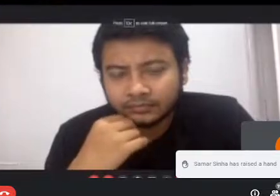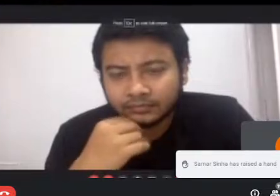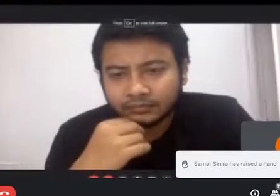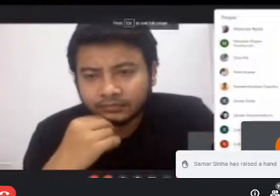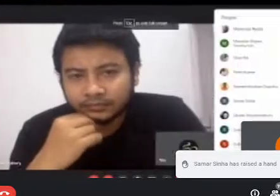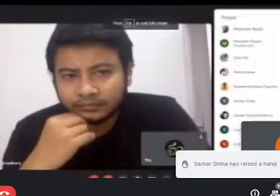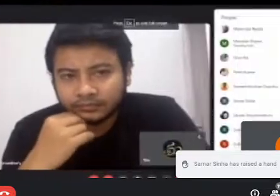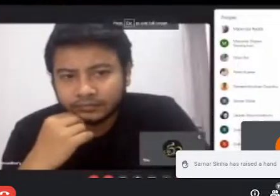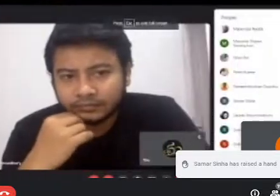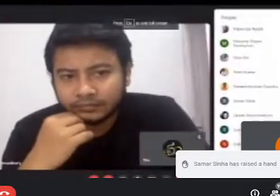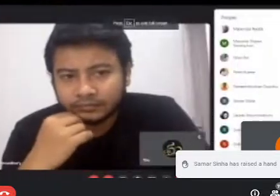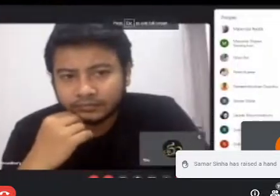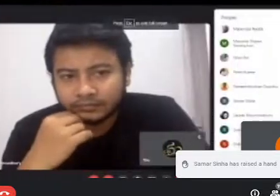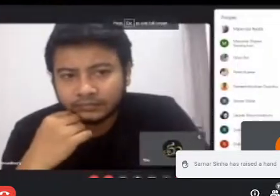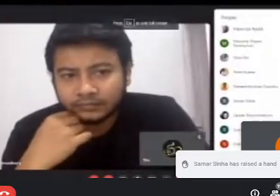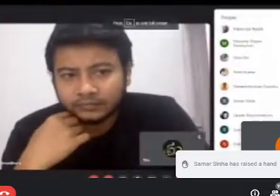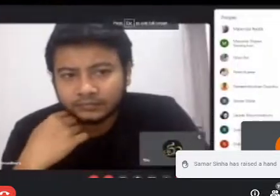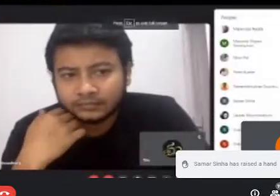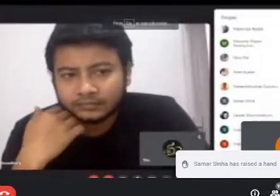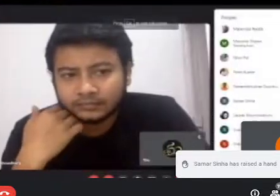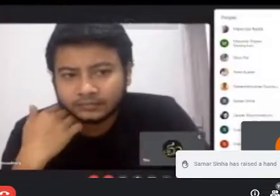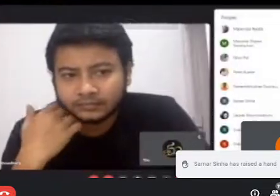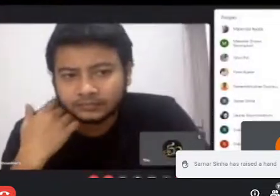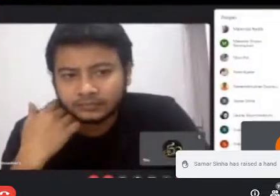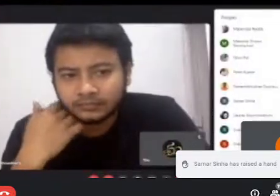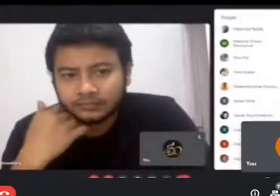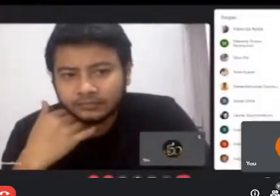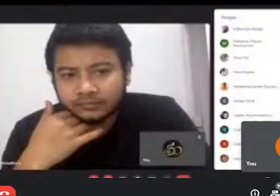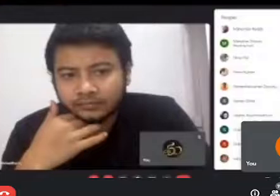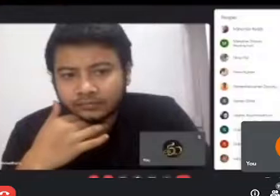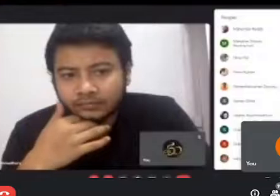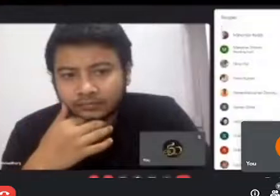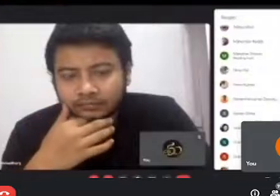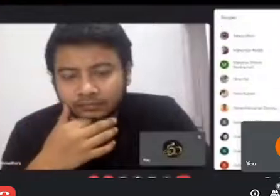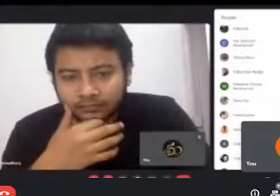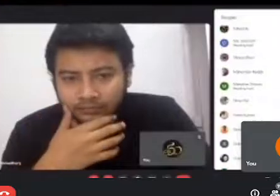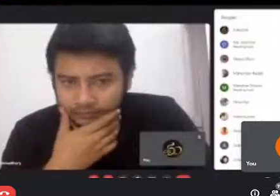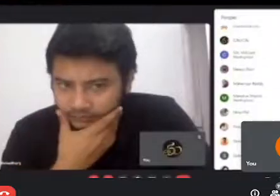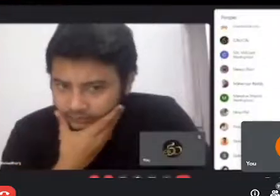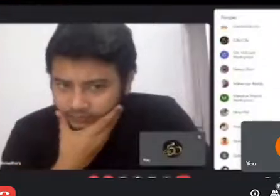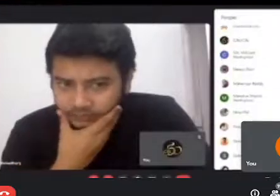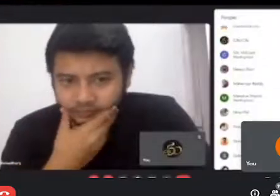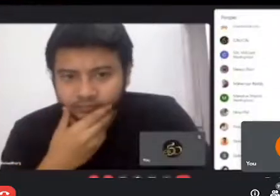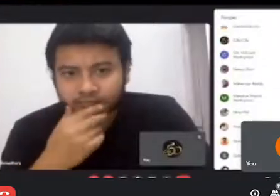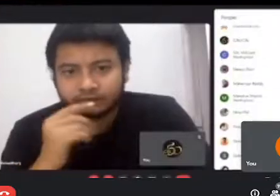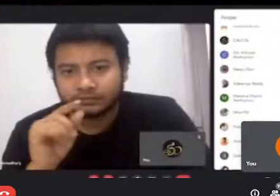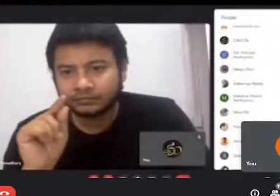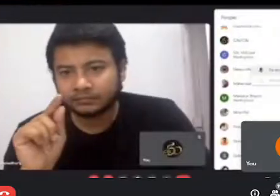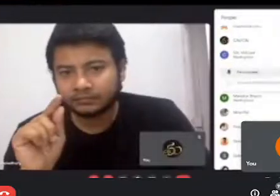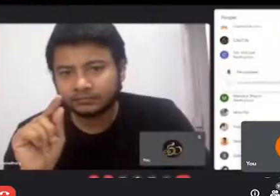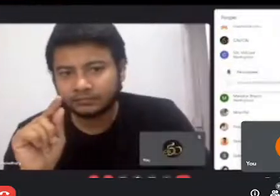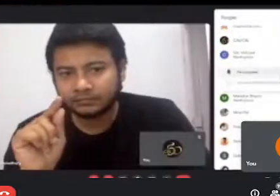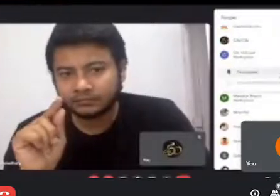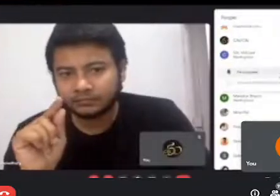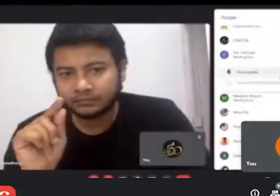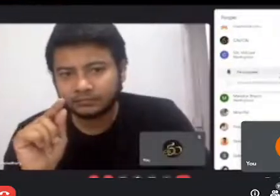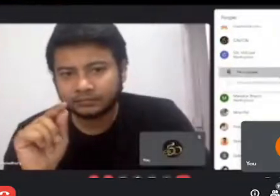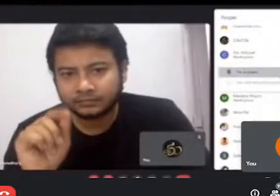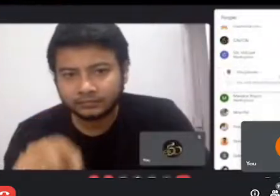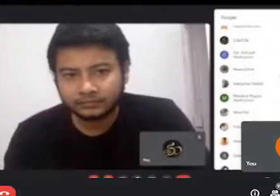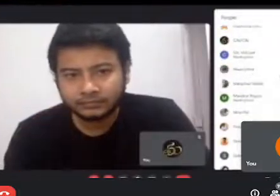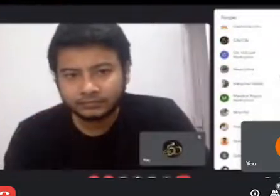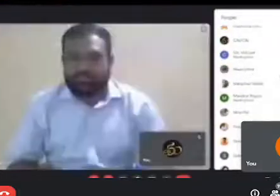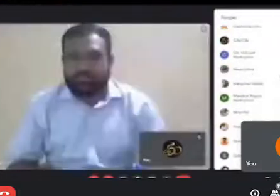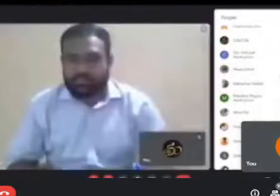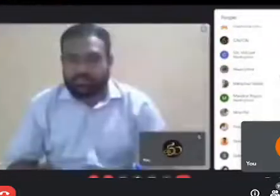is also very very slow. So that is how the problem is Thank all you. about. Just Now Neerav is saying that here in yes. sign Sorry, language just 1 in minute. India we